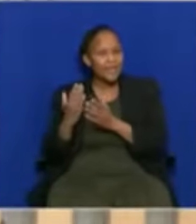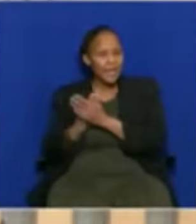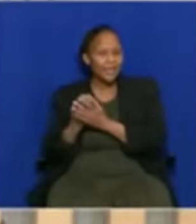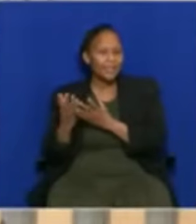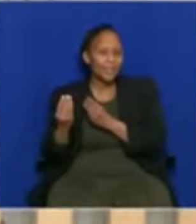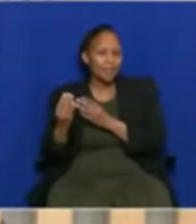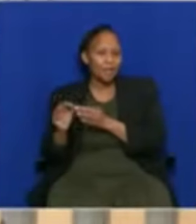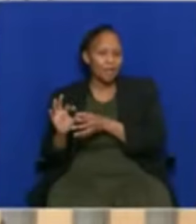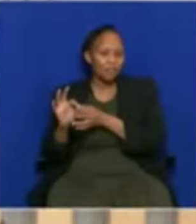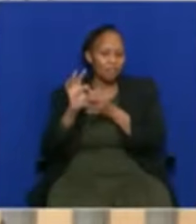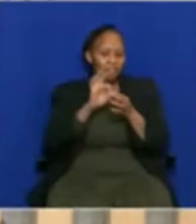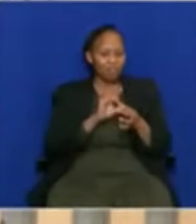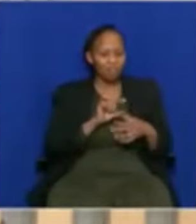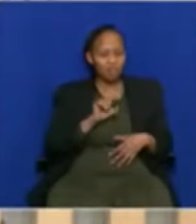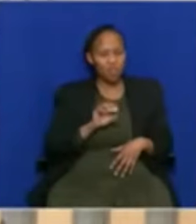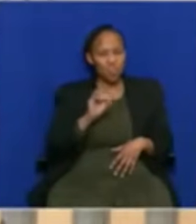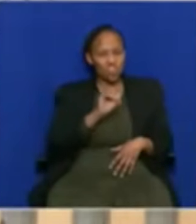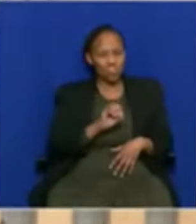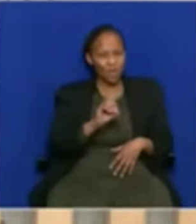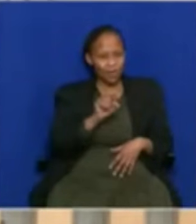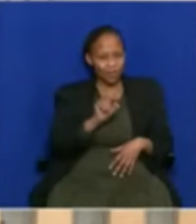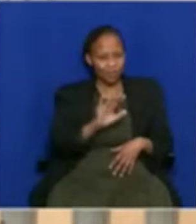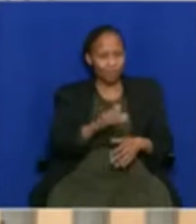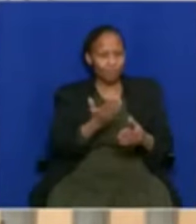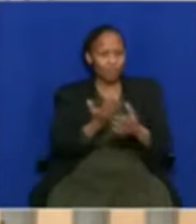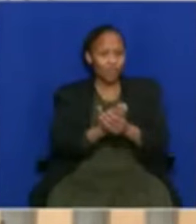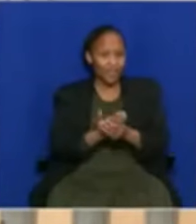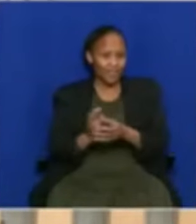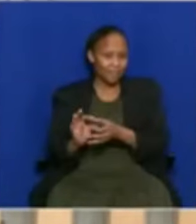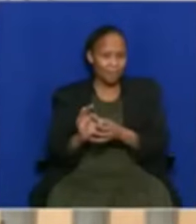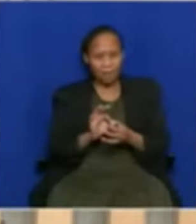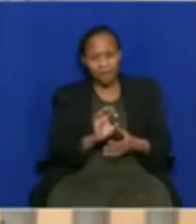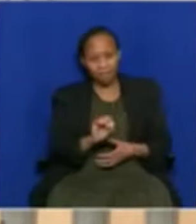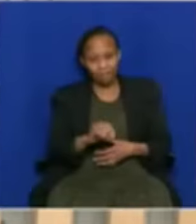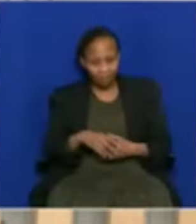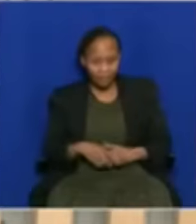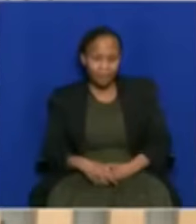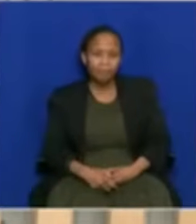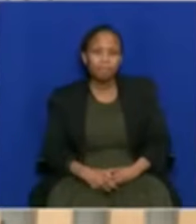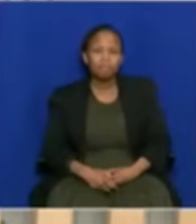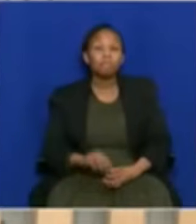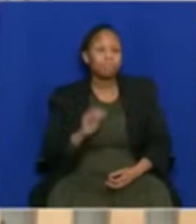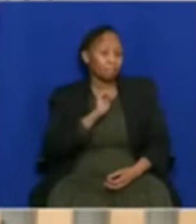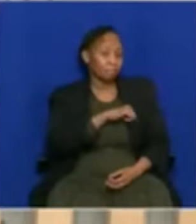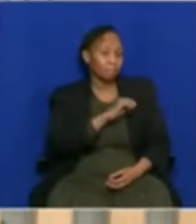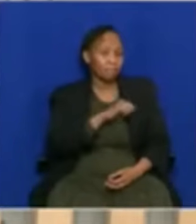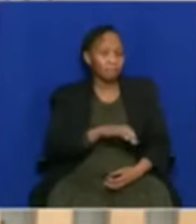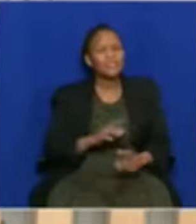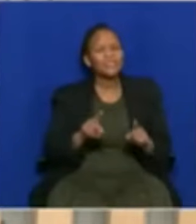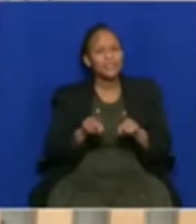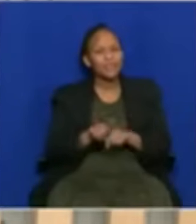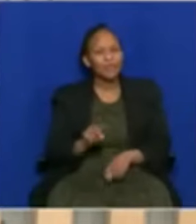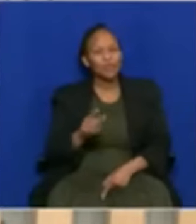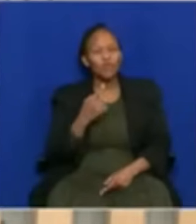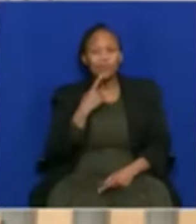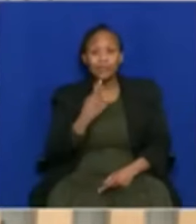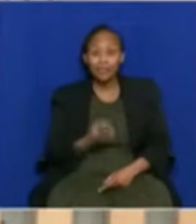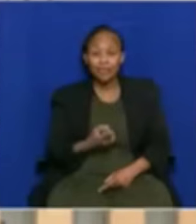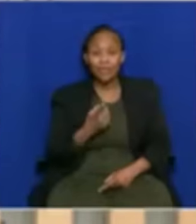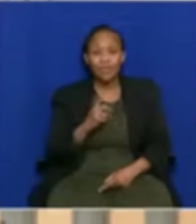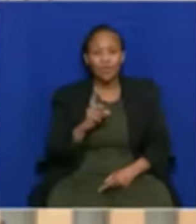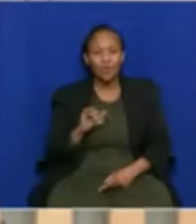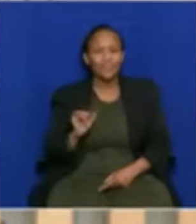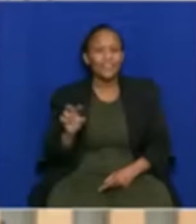docket. Yes. Correct? Yes. You did mention then that somehow Valeria creeps